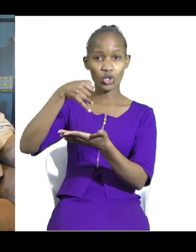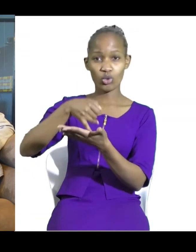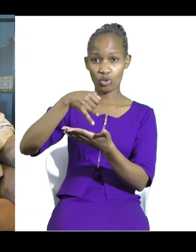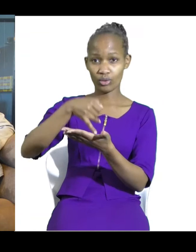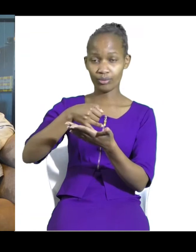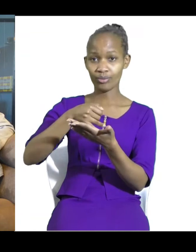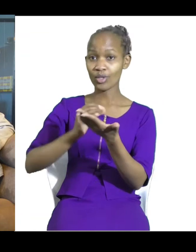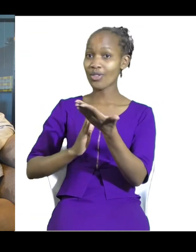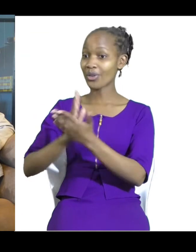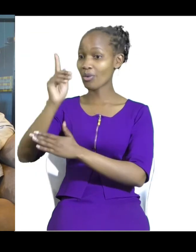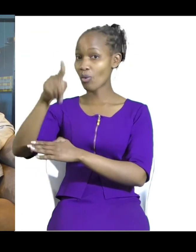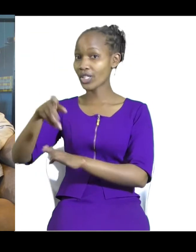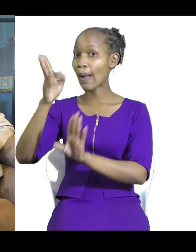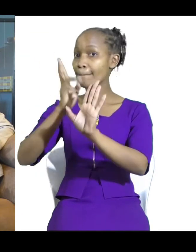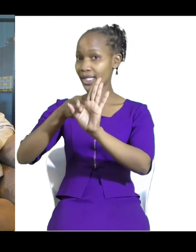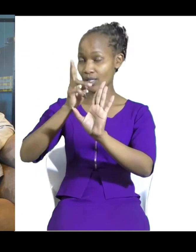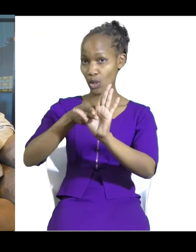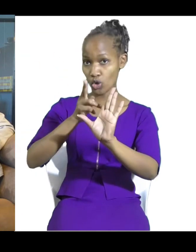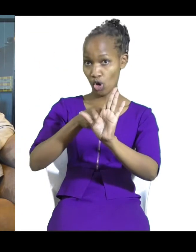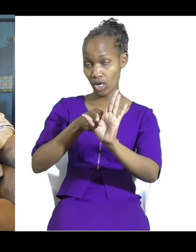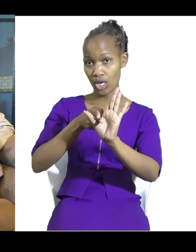inclusion through participation.